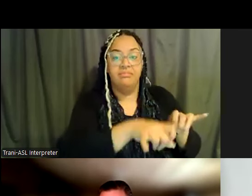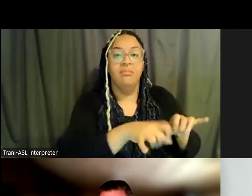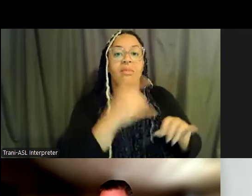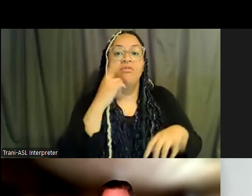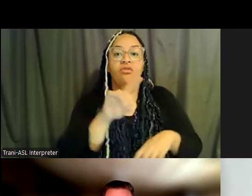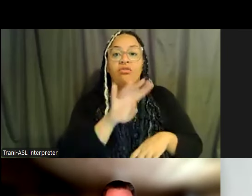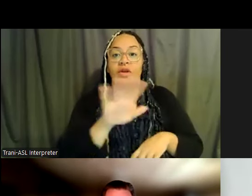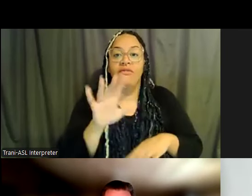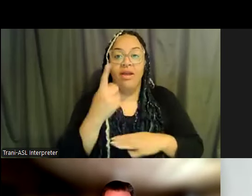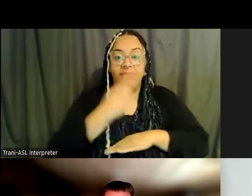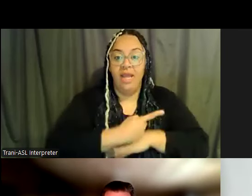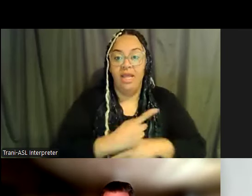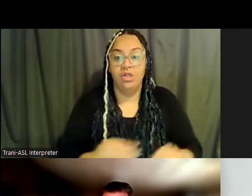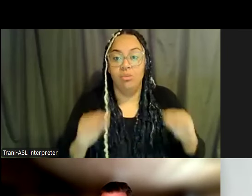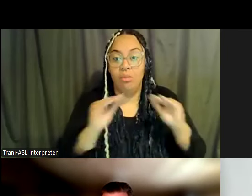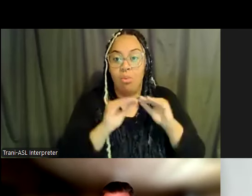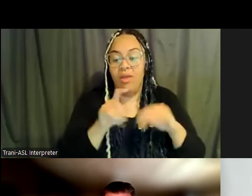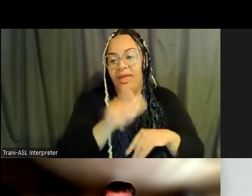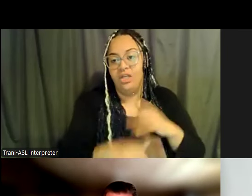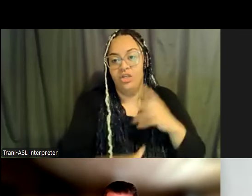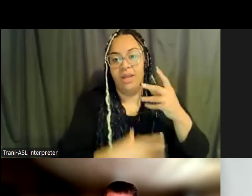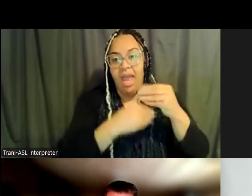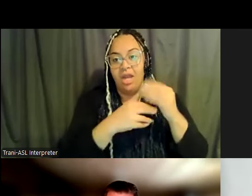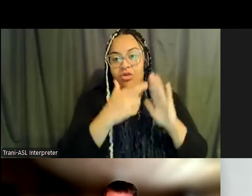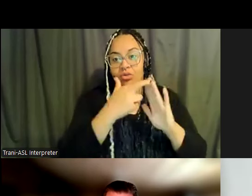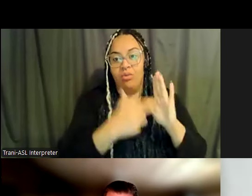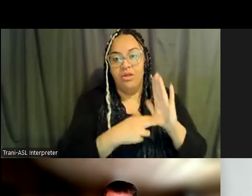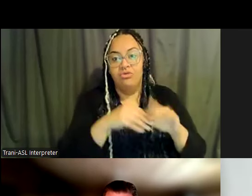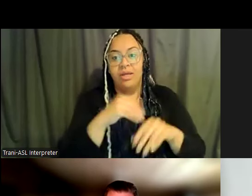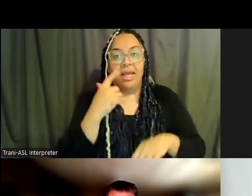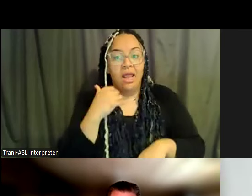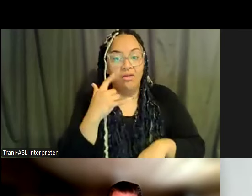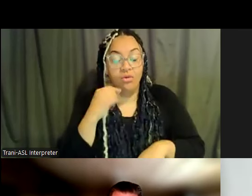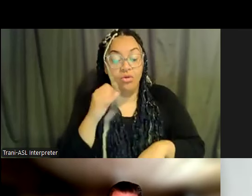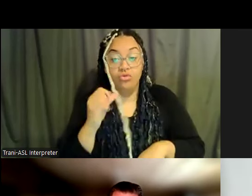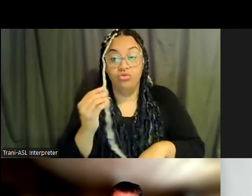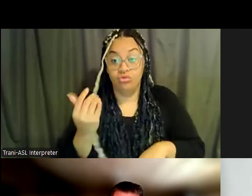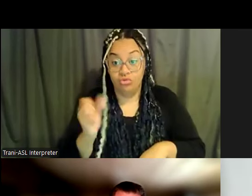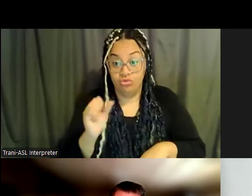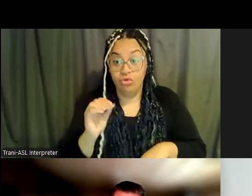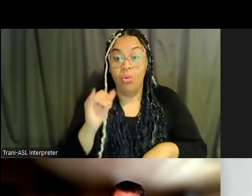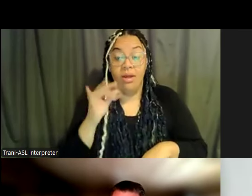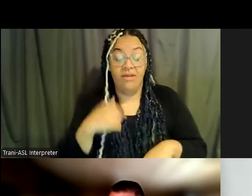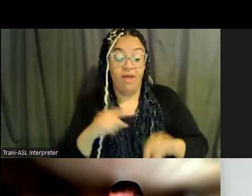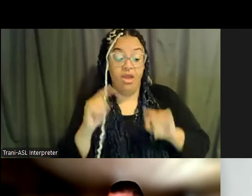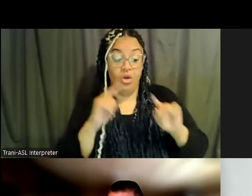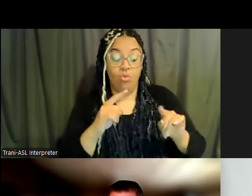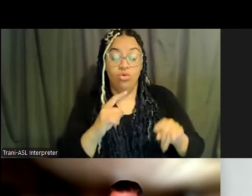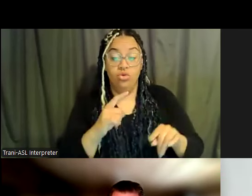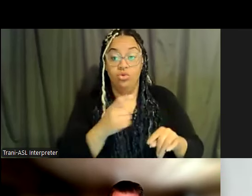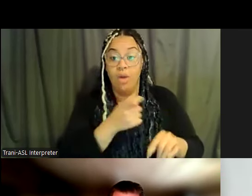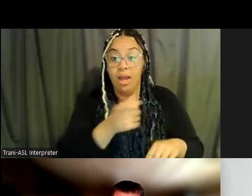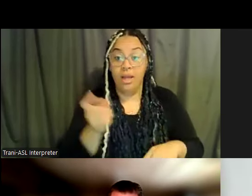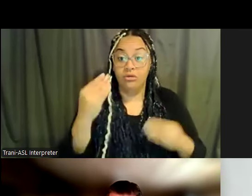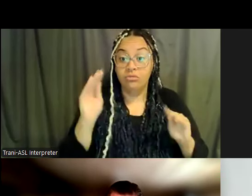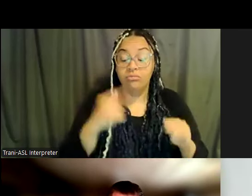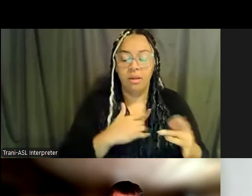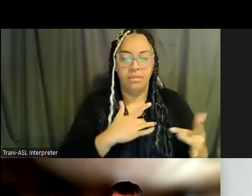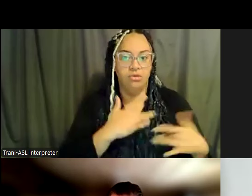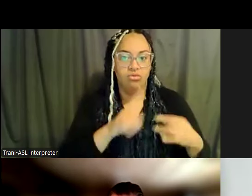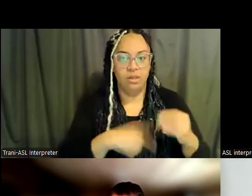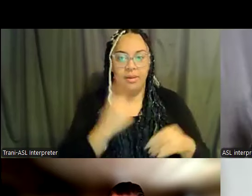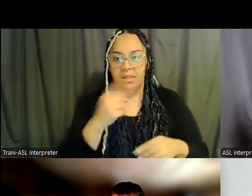or more, they need to be added to a registry in California. So if I go to a gun shop, because I'm worried that somebody in my household or